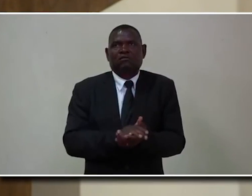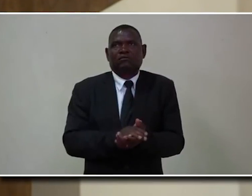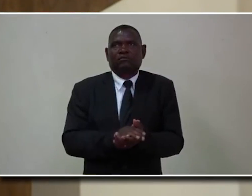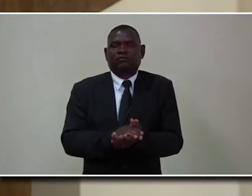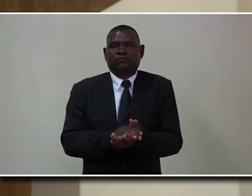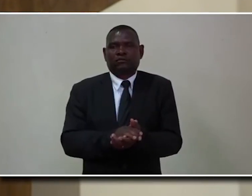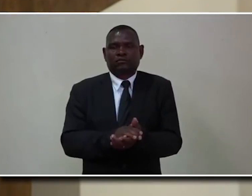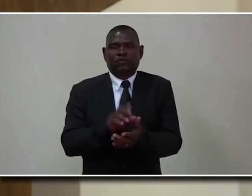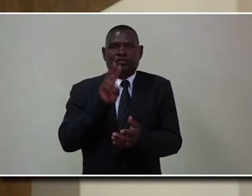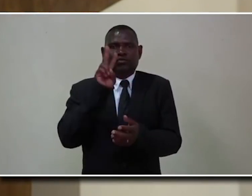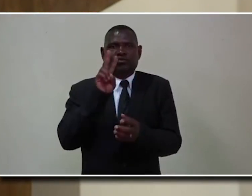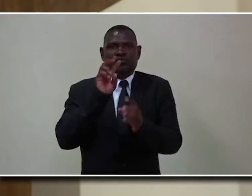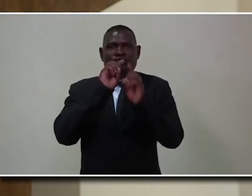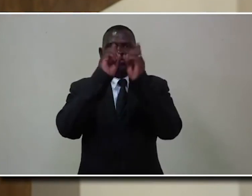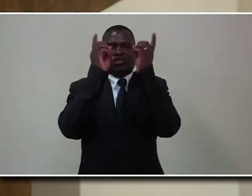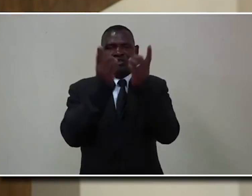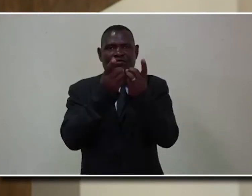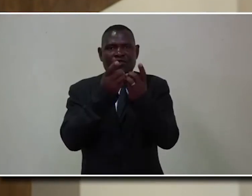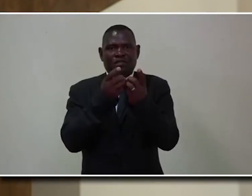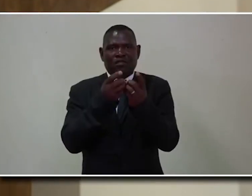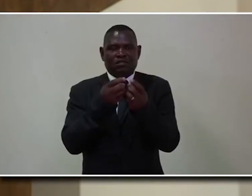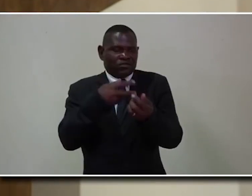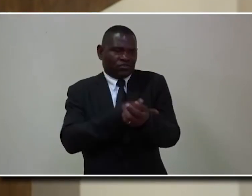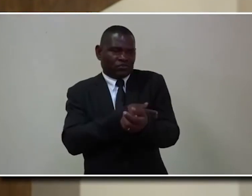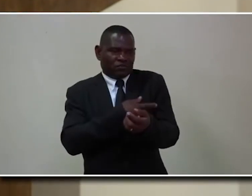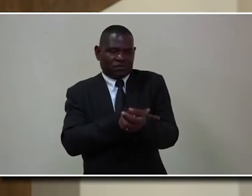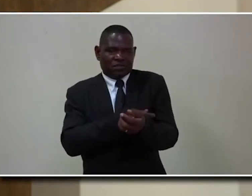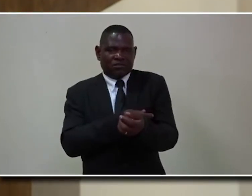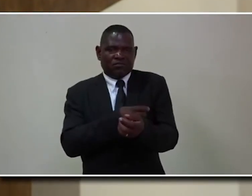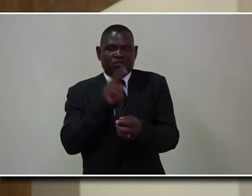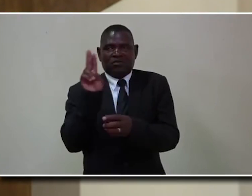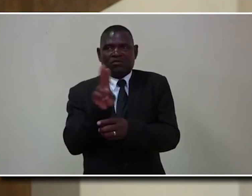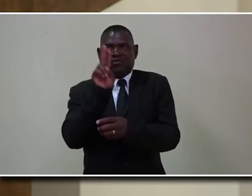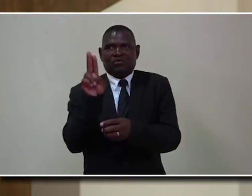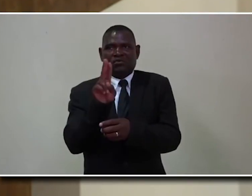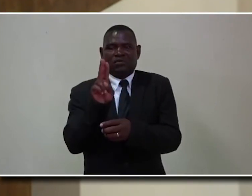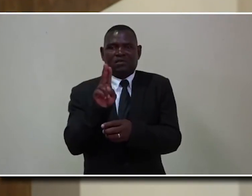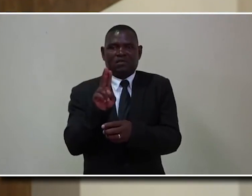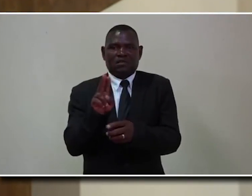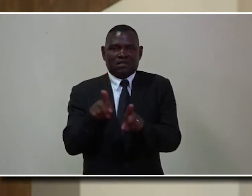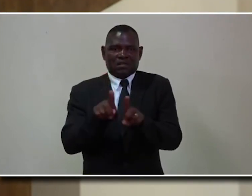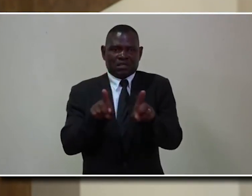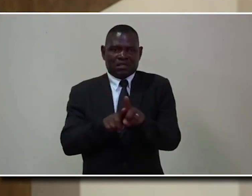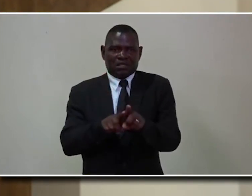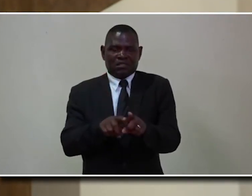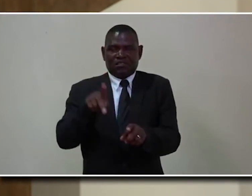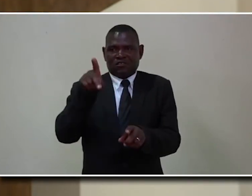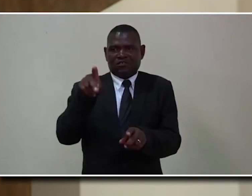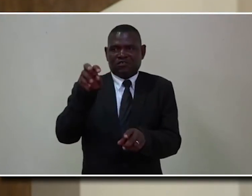district directors, Stumbeko Muita and Wisdom Shanengeta, will be used as proxy. So, pano iyo